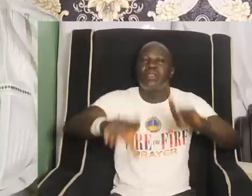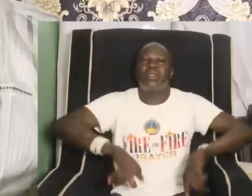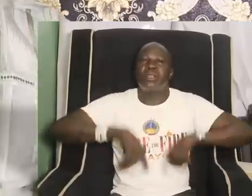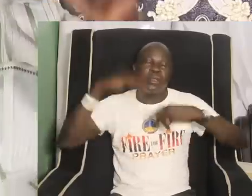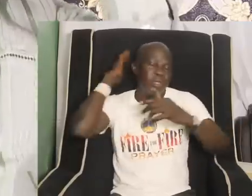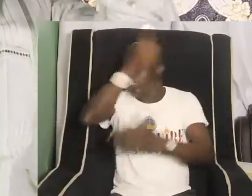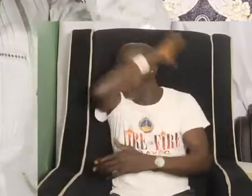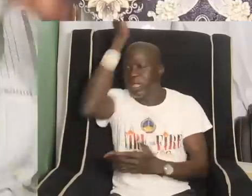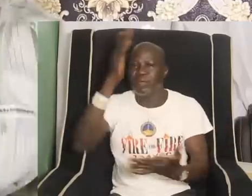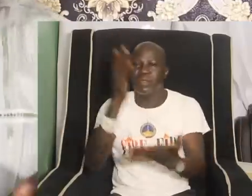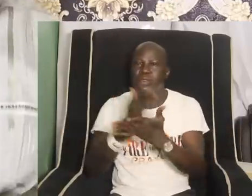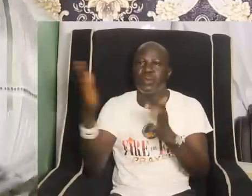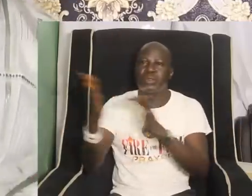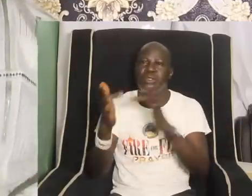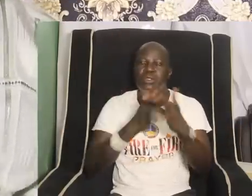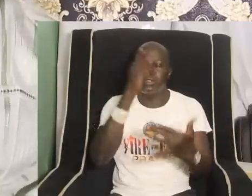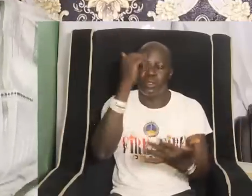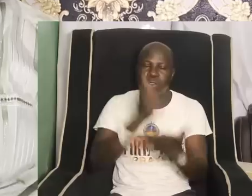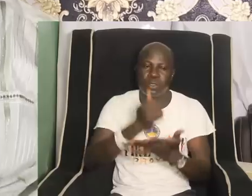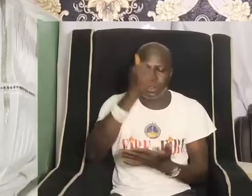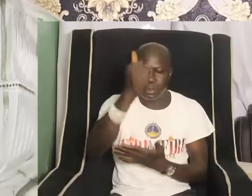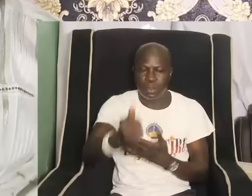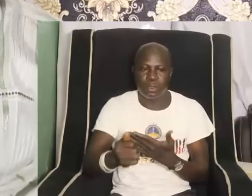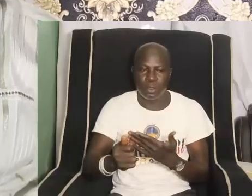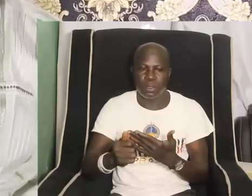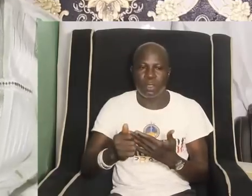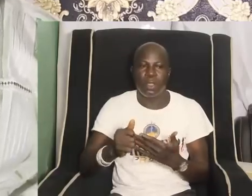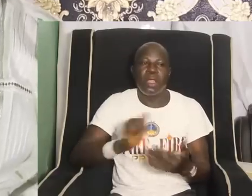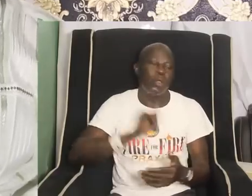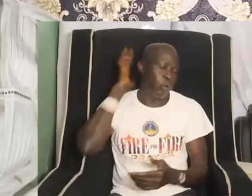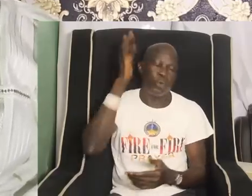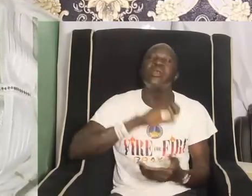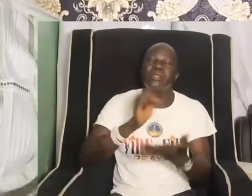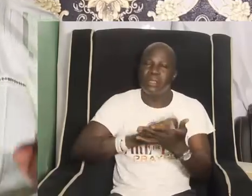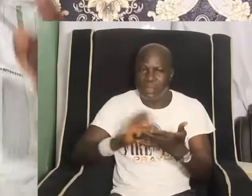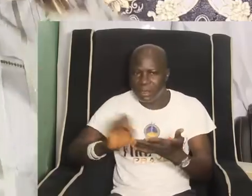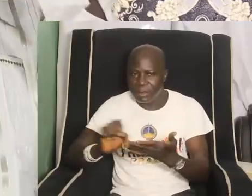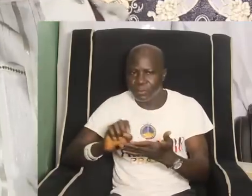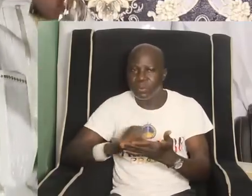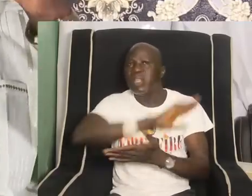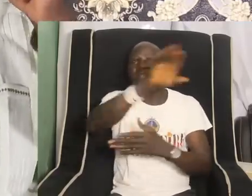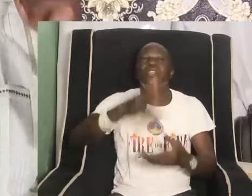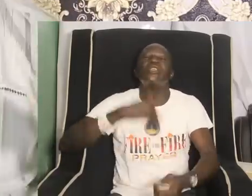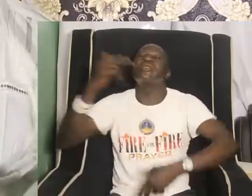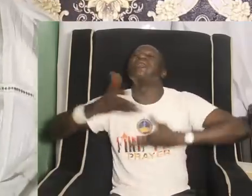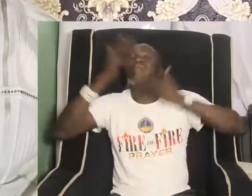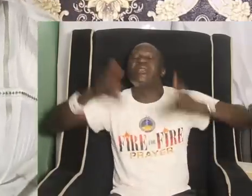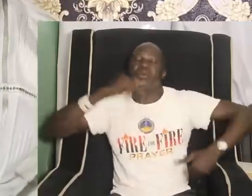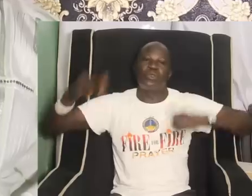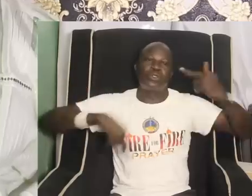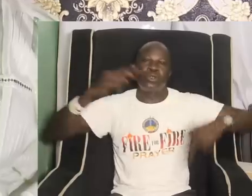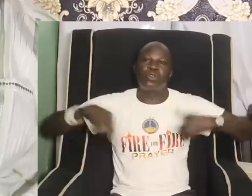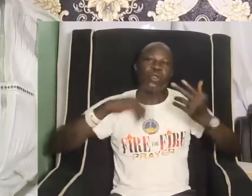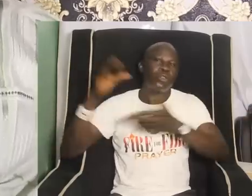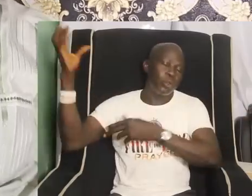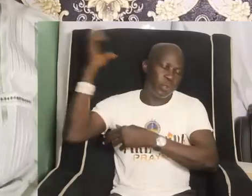your life. Kì yóò lópe lórúkọ Jésù. Amen. A ti kọ́ pé ìrú ayọ̀